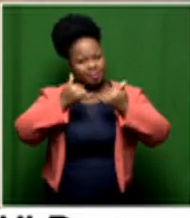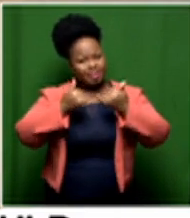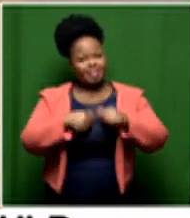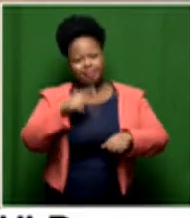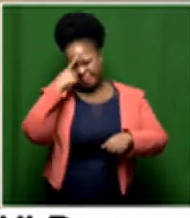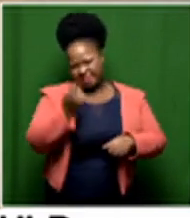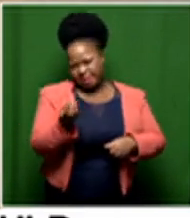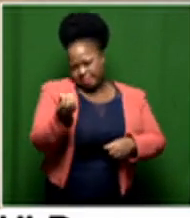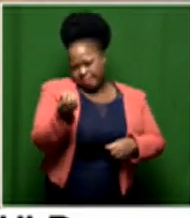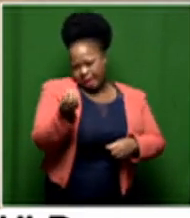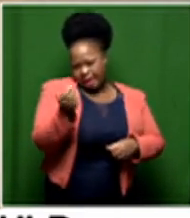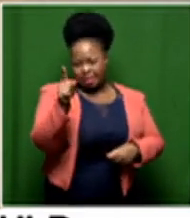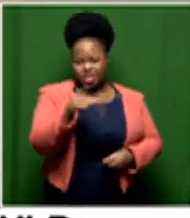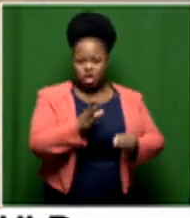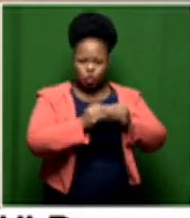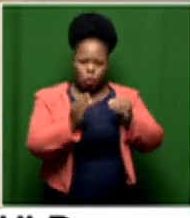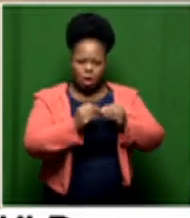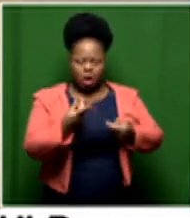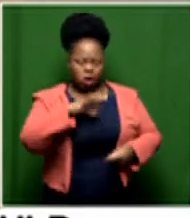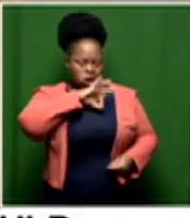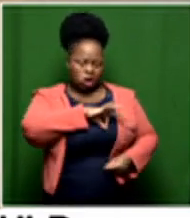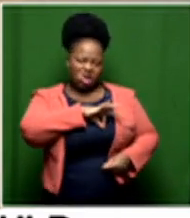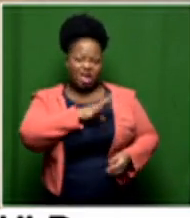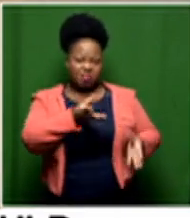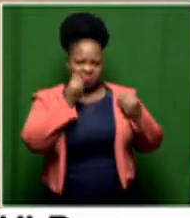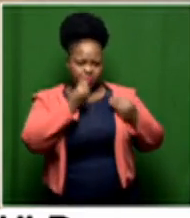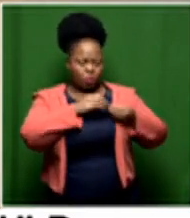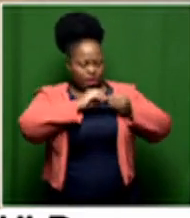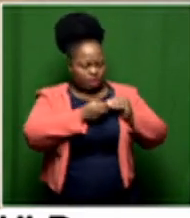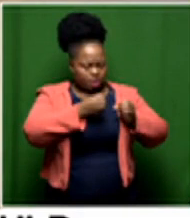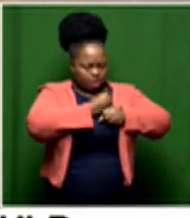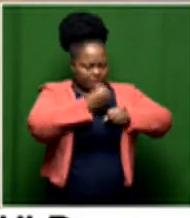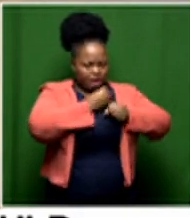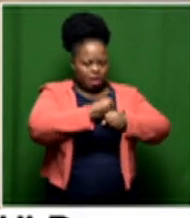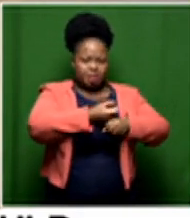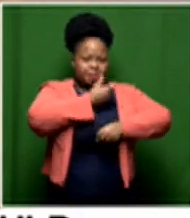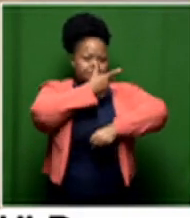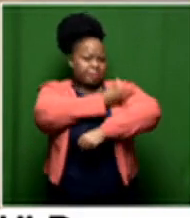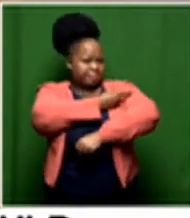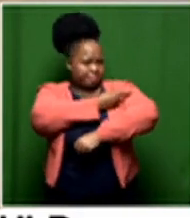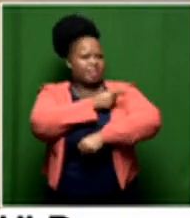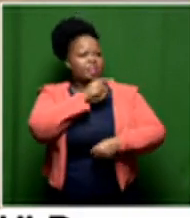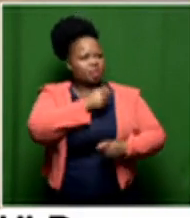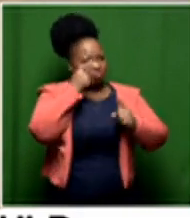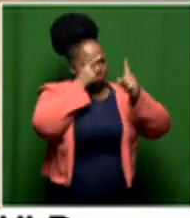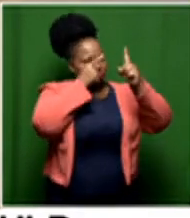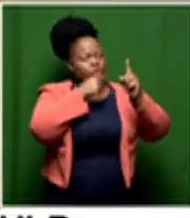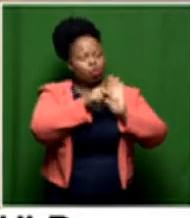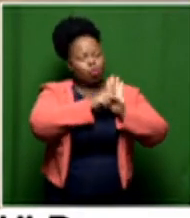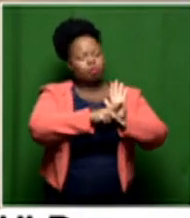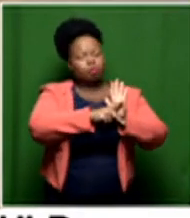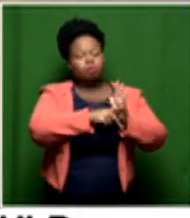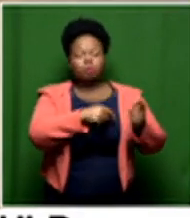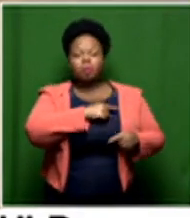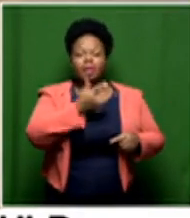dollar that they get for the vaccine or the drug that they develop. And that will ultimately be the determinant of policy,